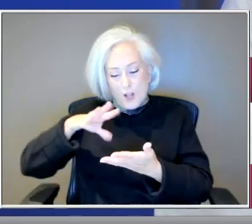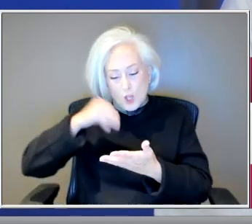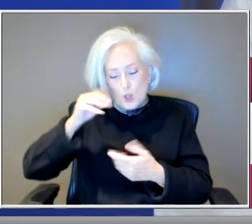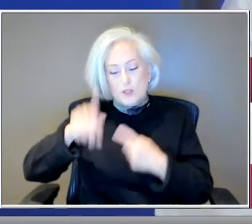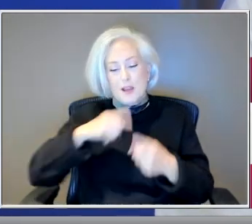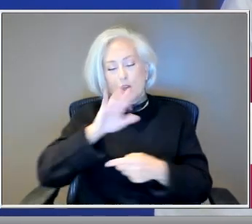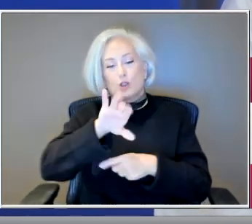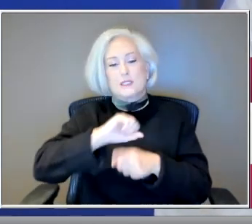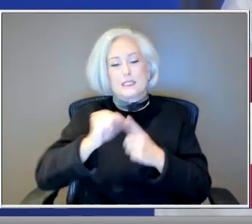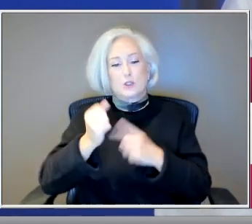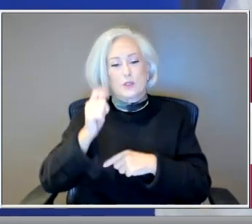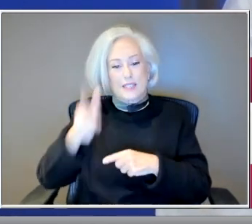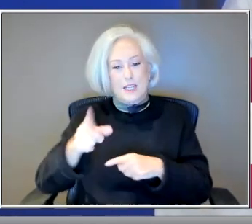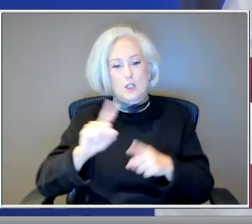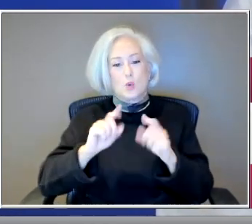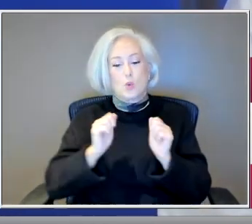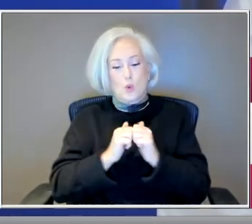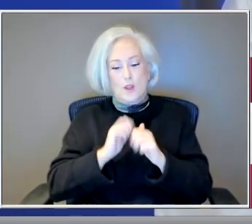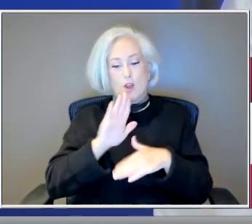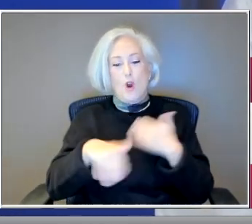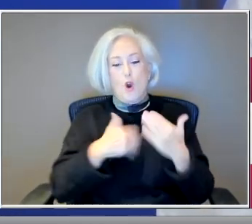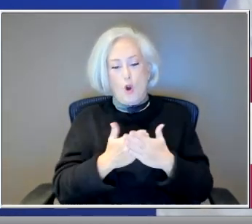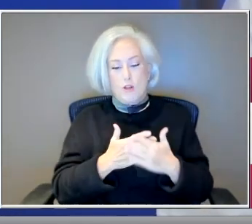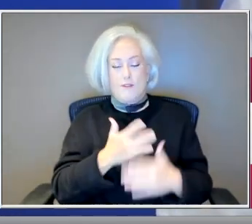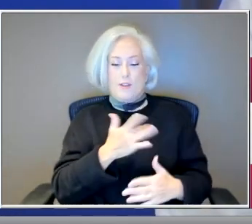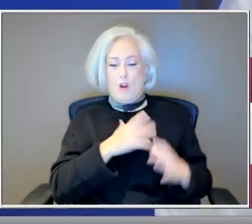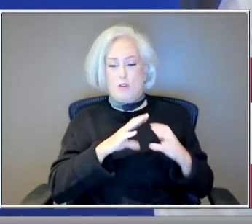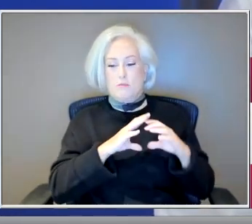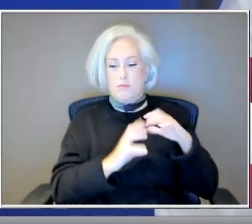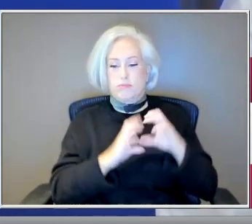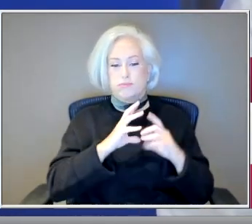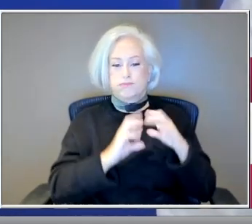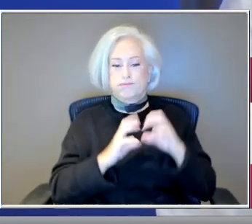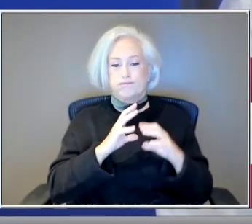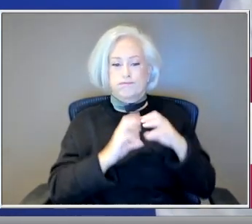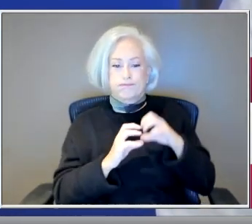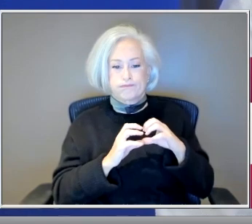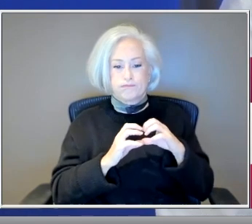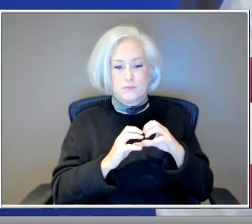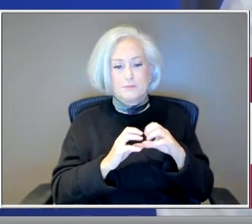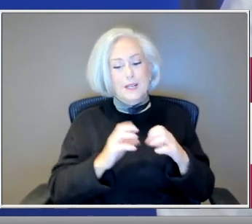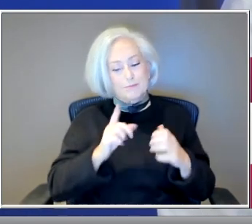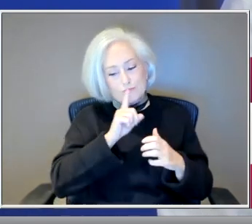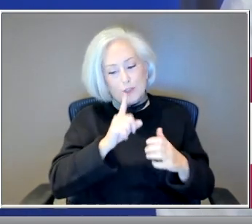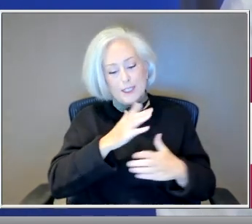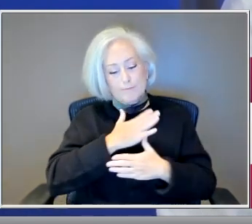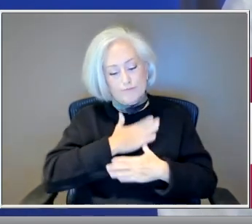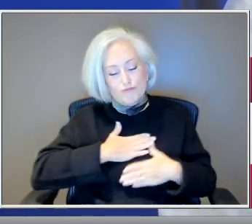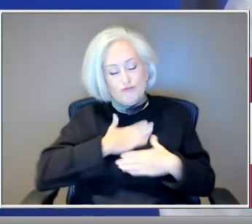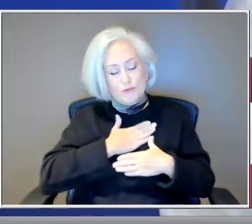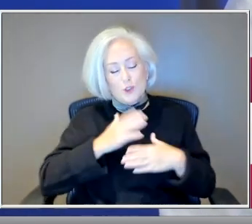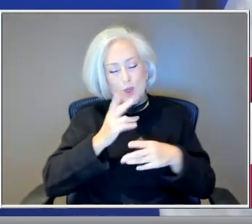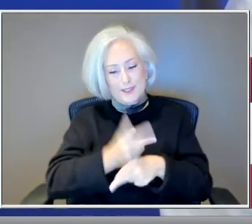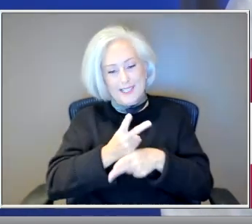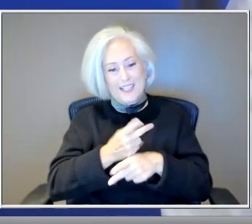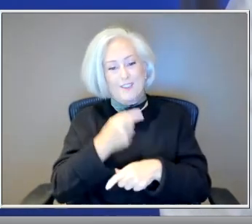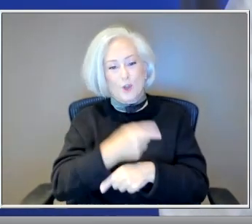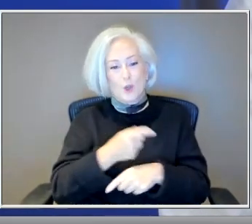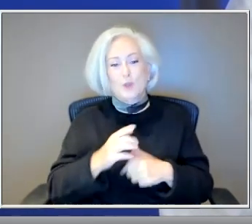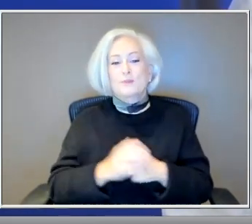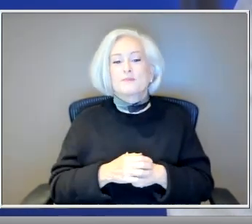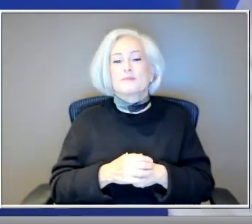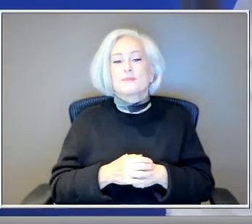I mean, it's been a real joy, taking care of her. It's, just sometimes you have